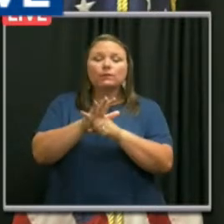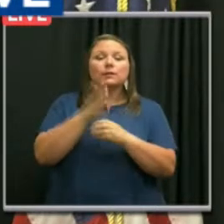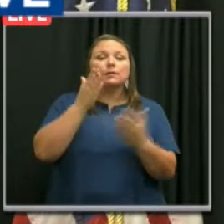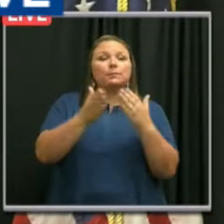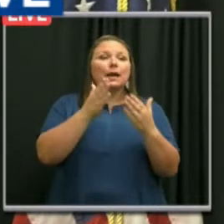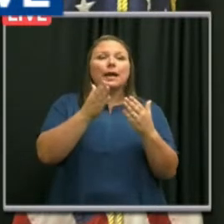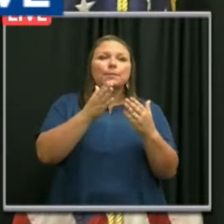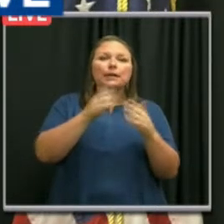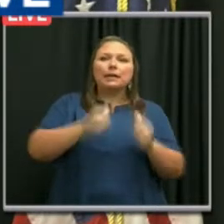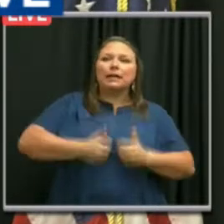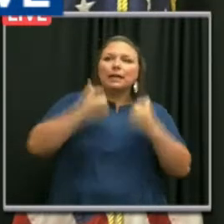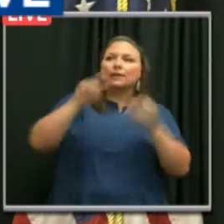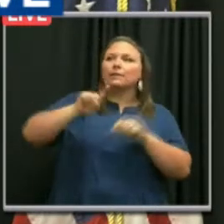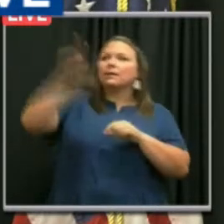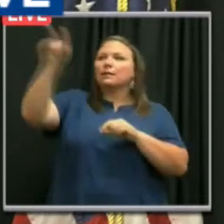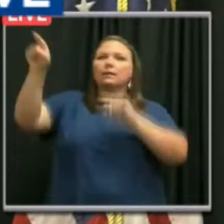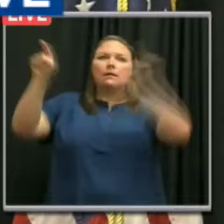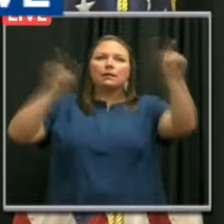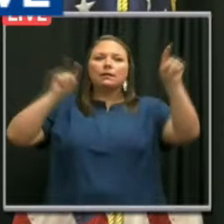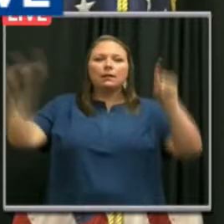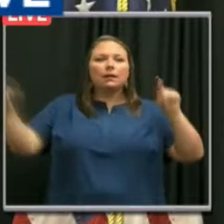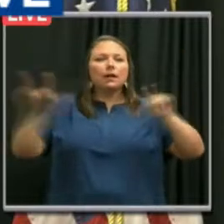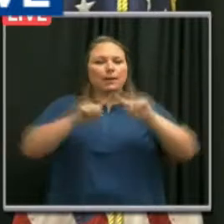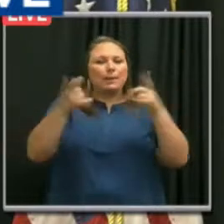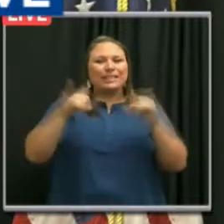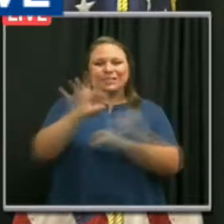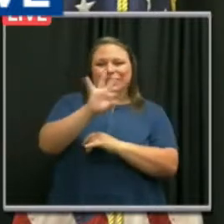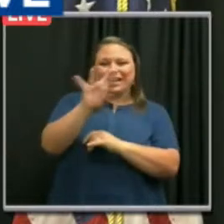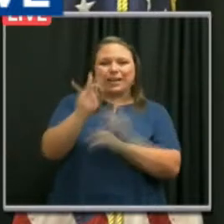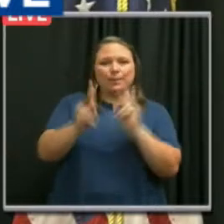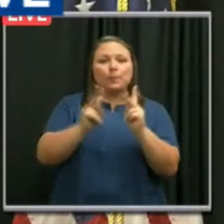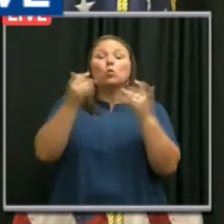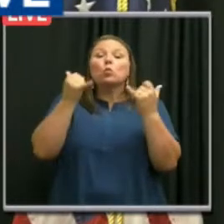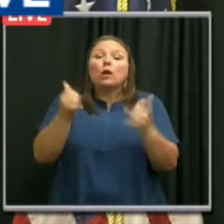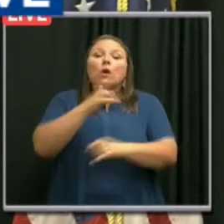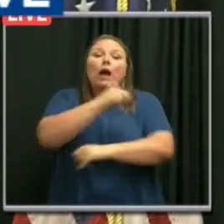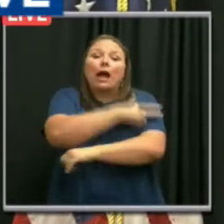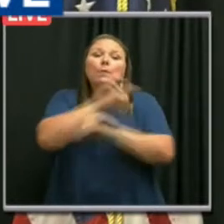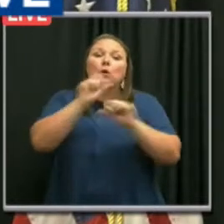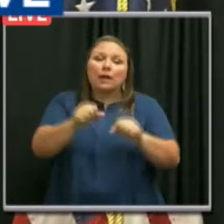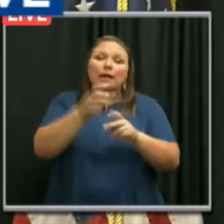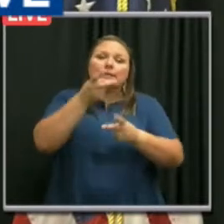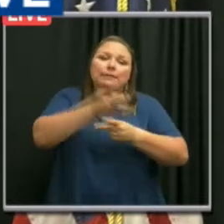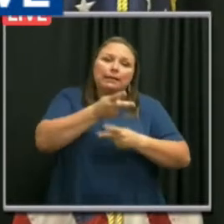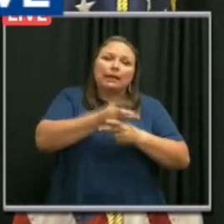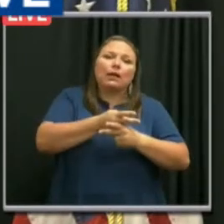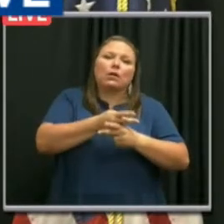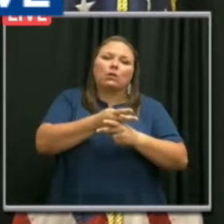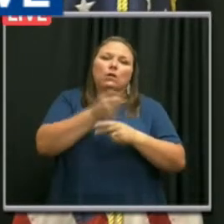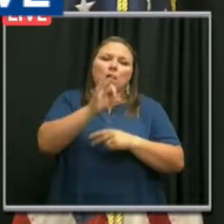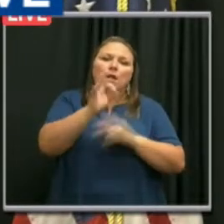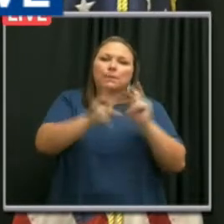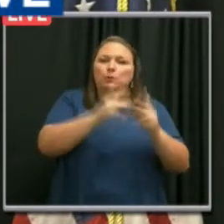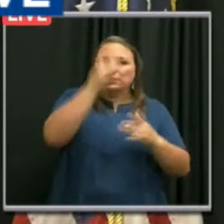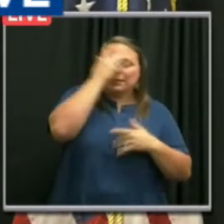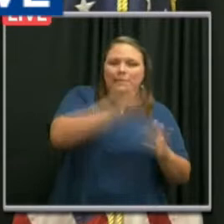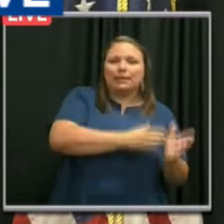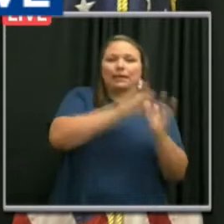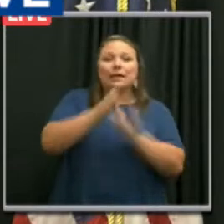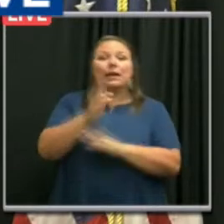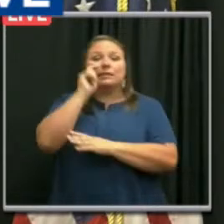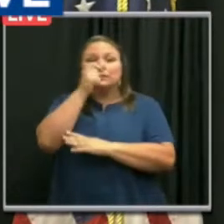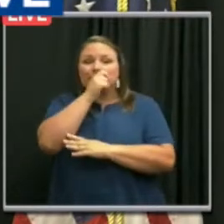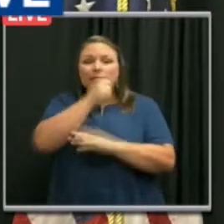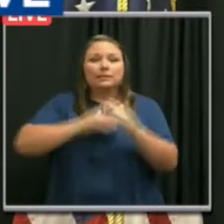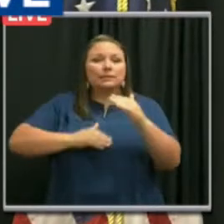outside of Nashville residents, but there are 98 individuals. So our hospitals are able to tolerate the capacity. So that's one metric. Testing capacity has been good.